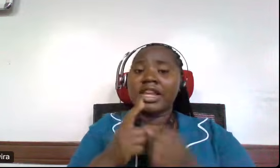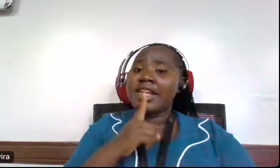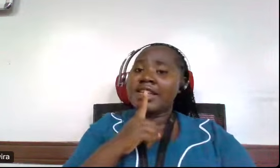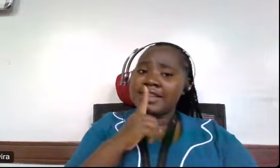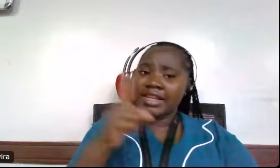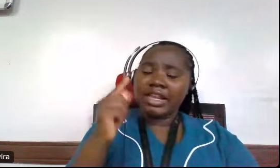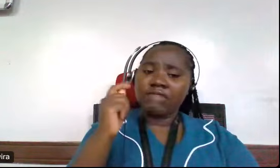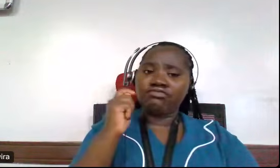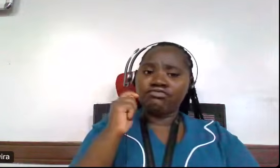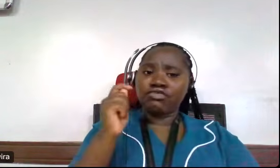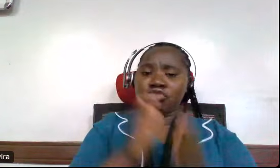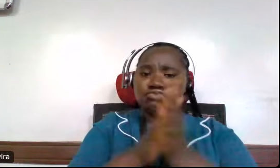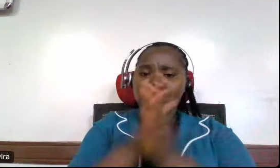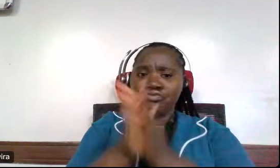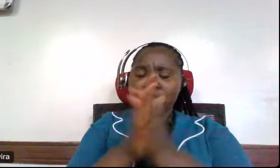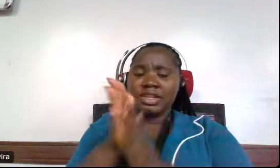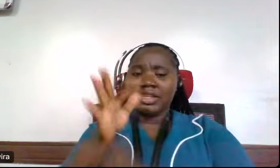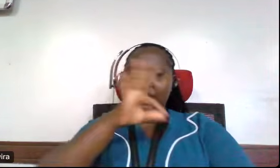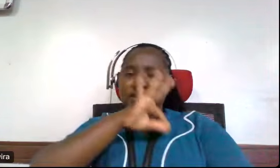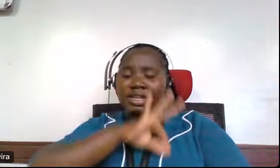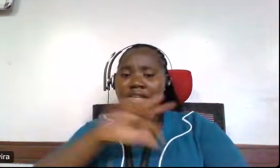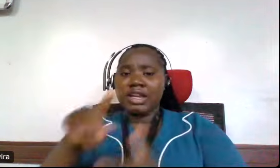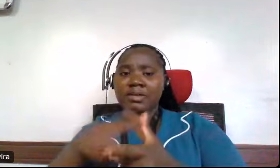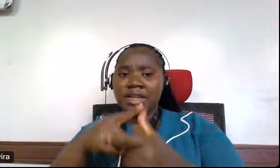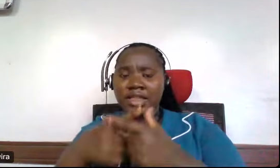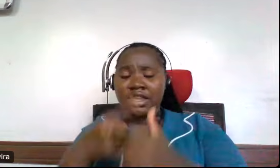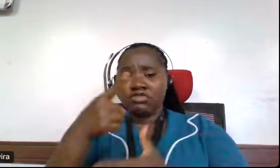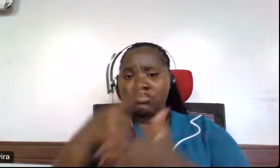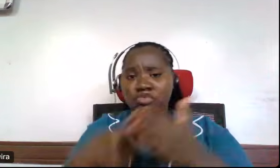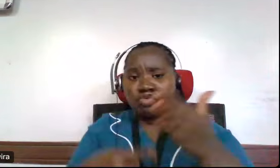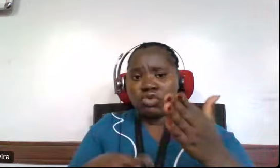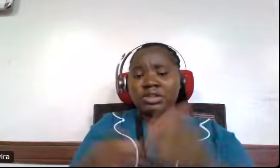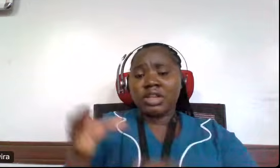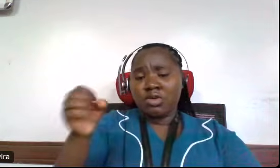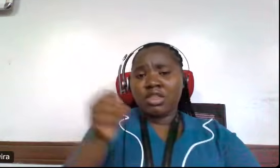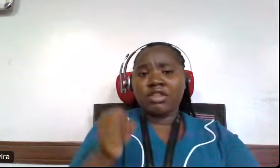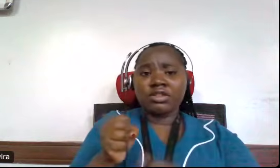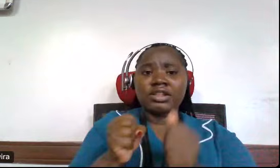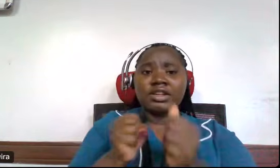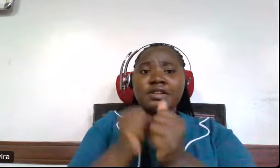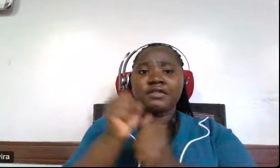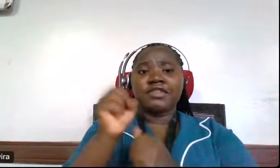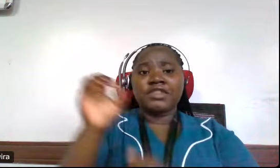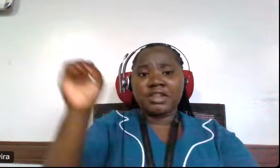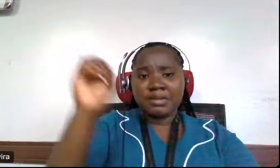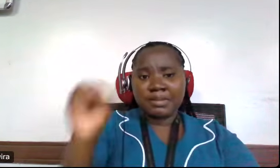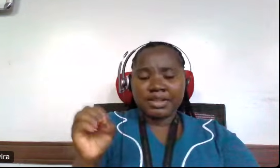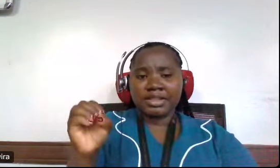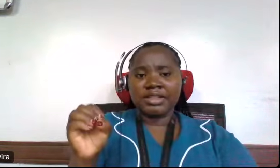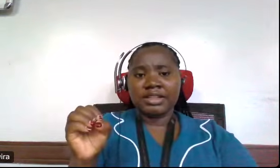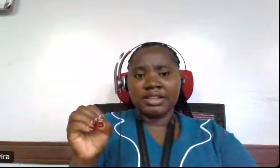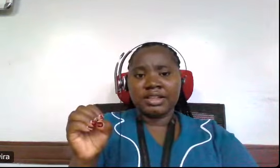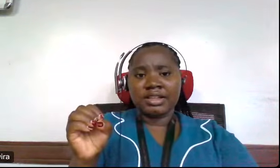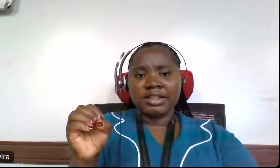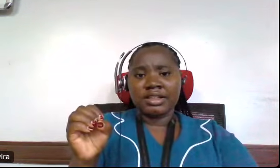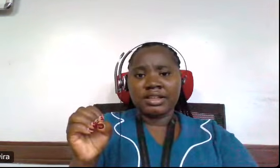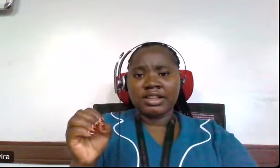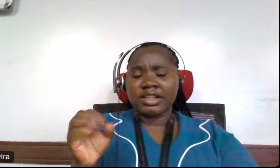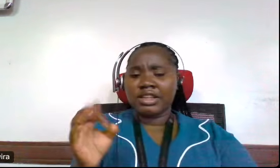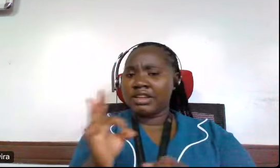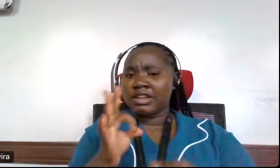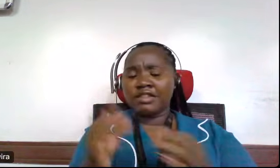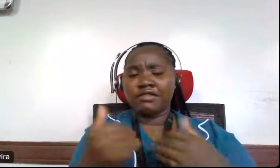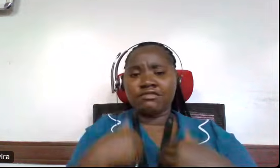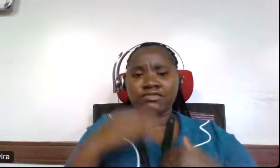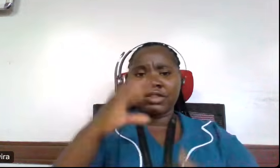interest income. Then whatever has been withheld as 15% will be a tax credit. So in case your CBO or